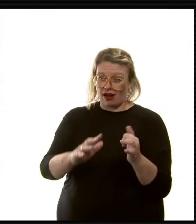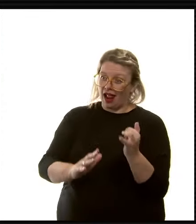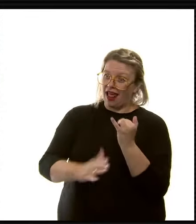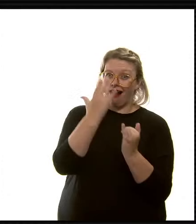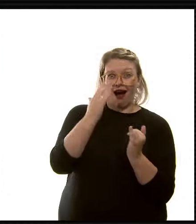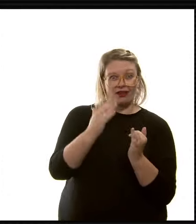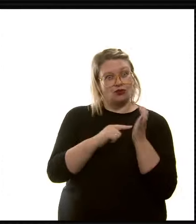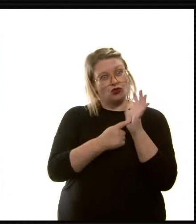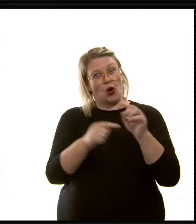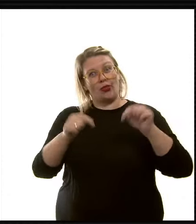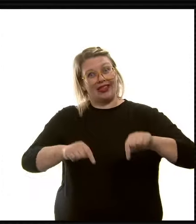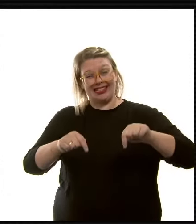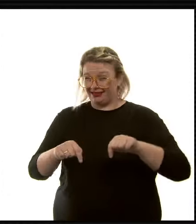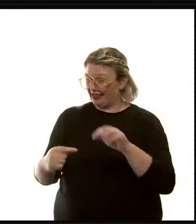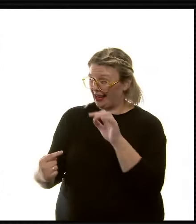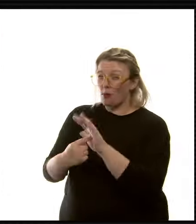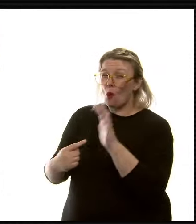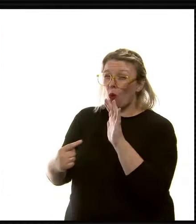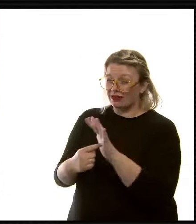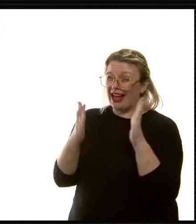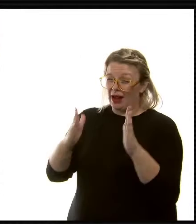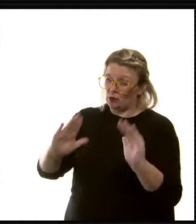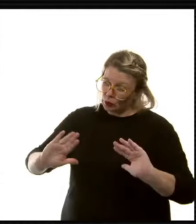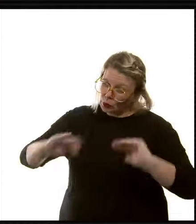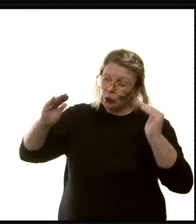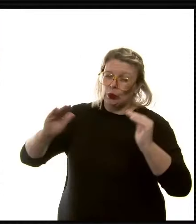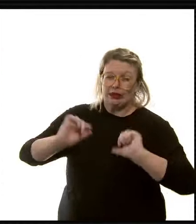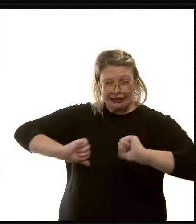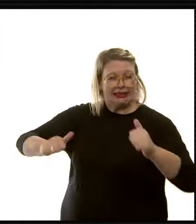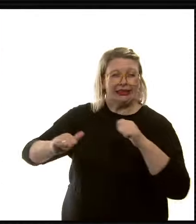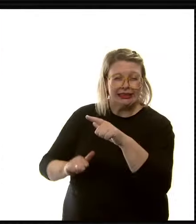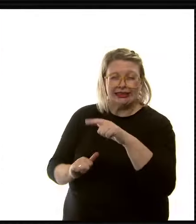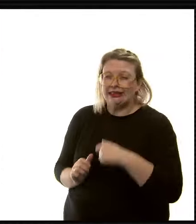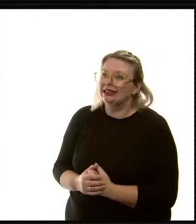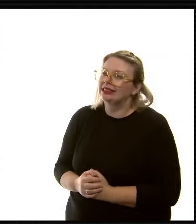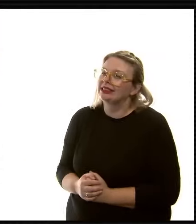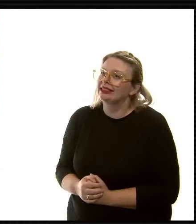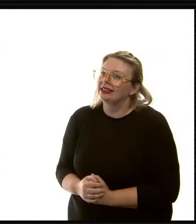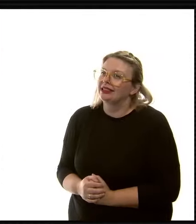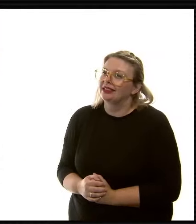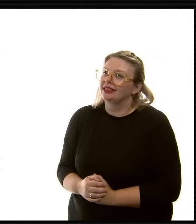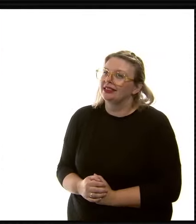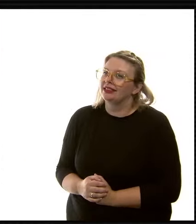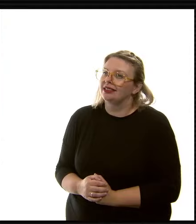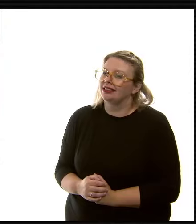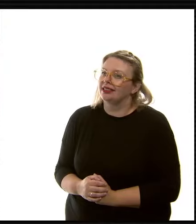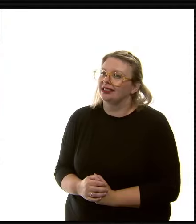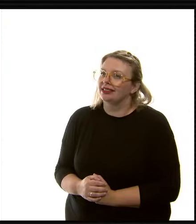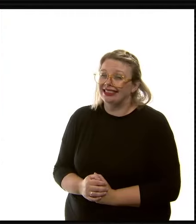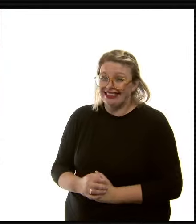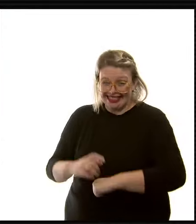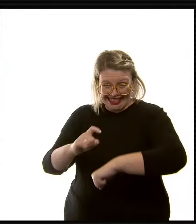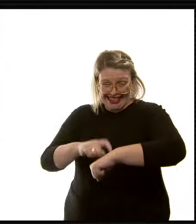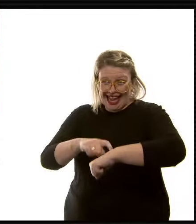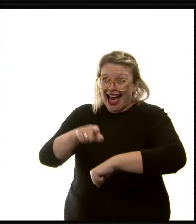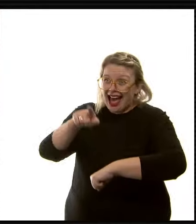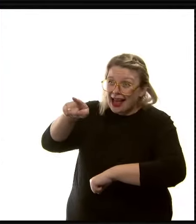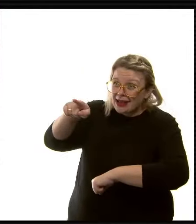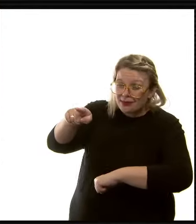deal, guys. This needs to look super impressive. And of course, guys, it's all against this clock right